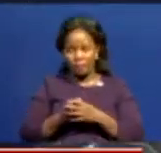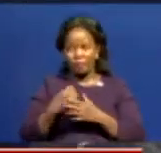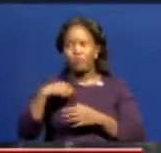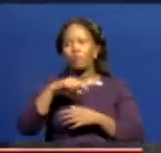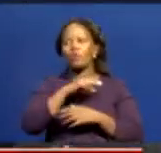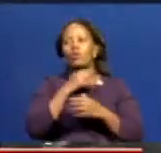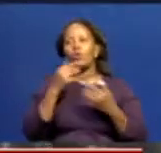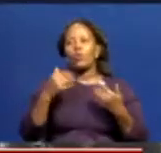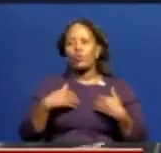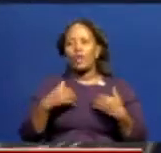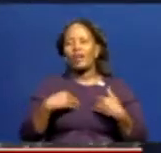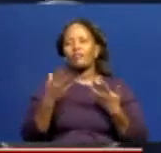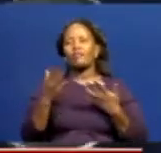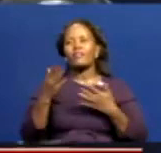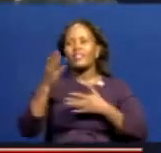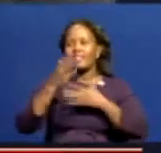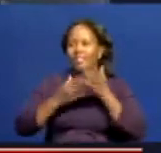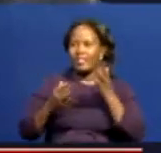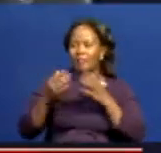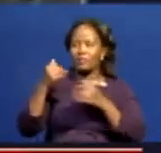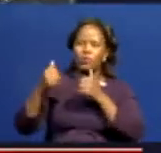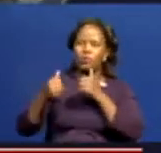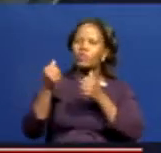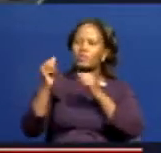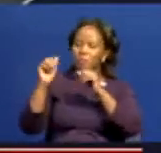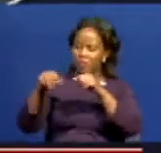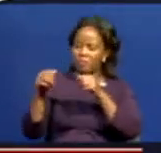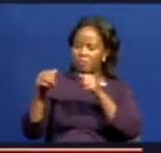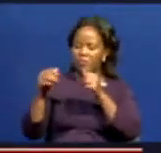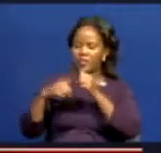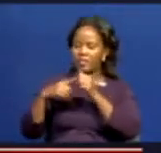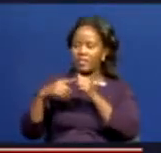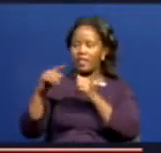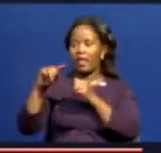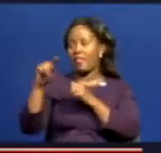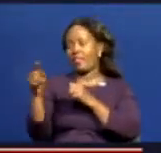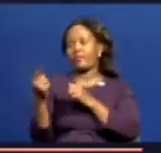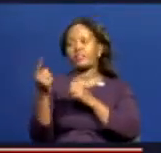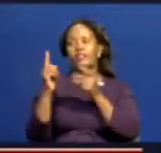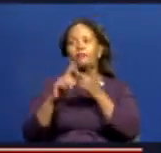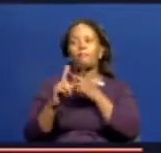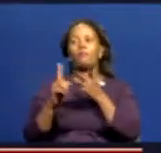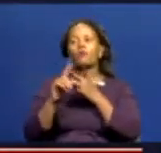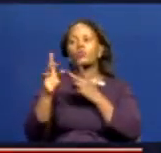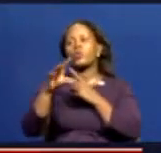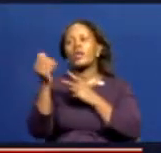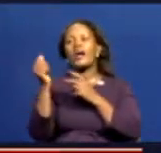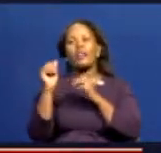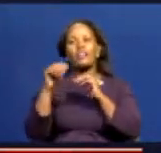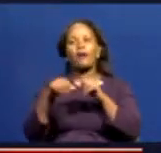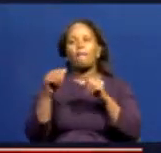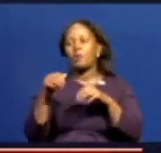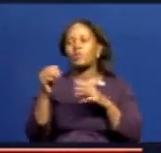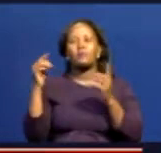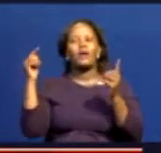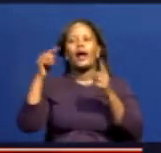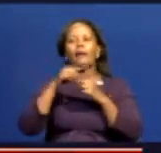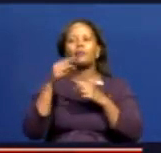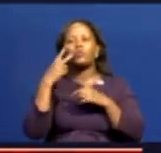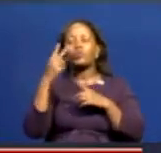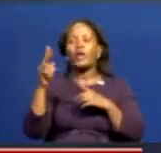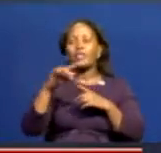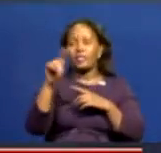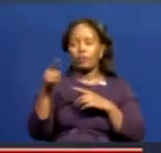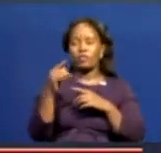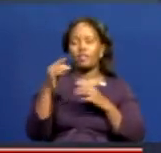as affordable as 6,000 shillings. We've got some that go up all the way to 200,000 shillings, depending on the